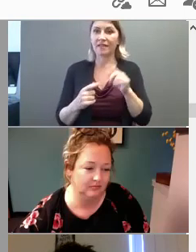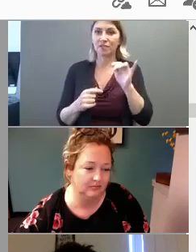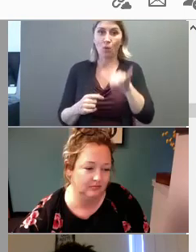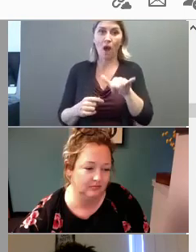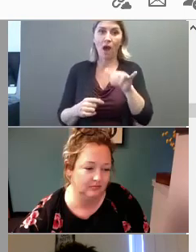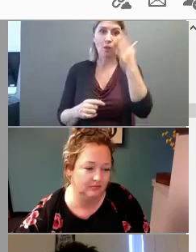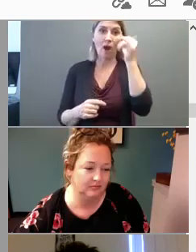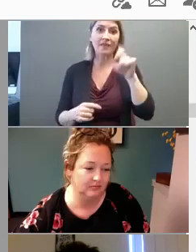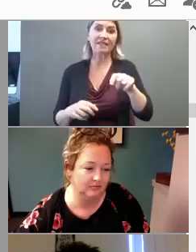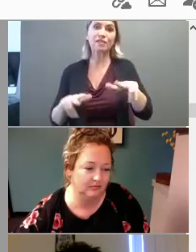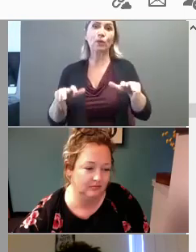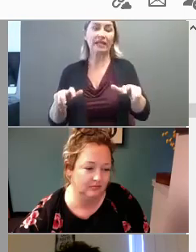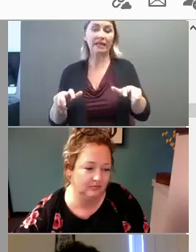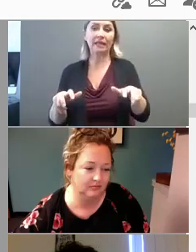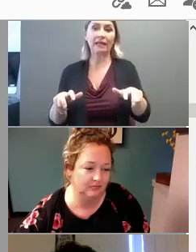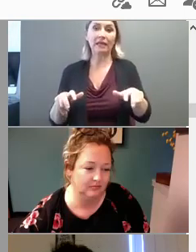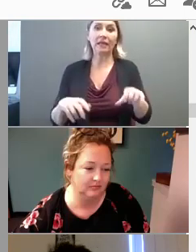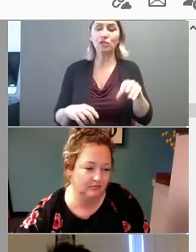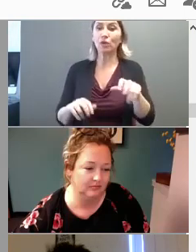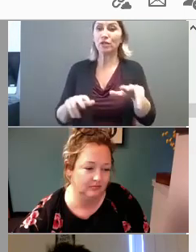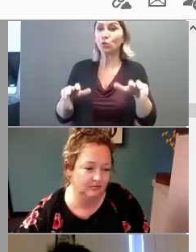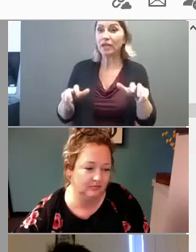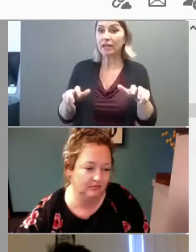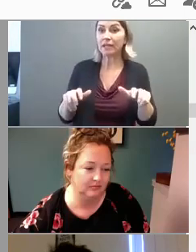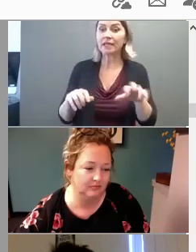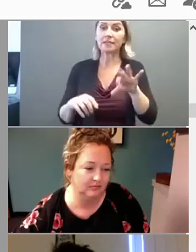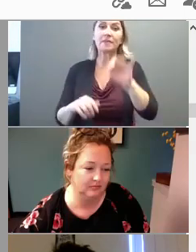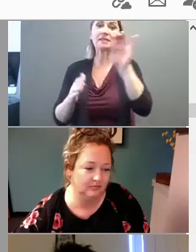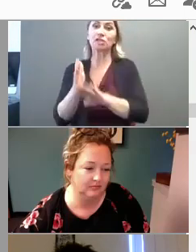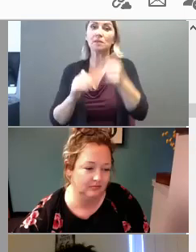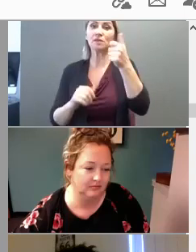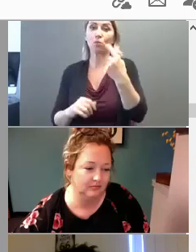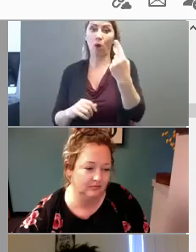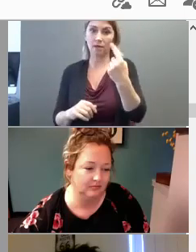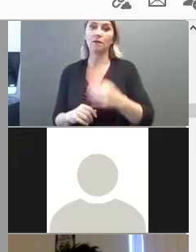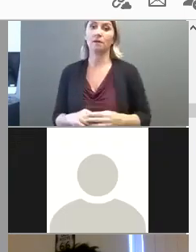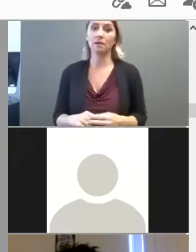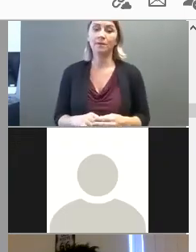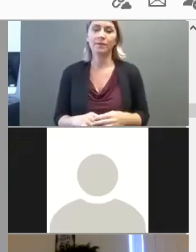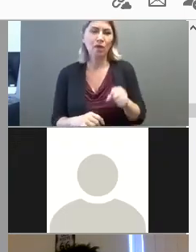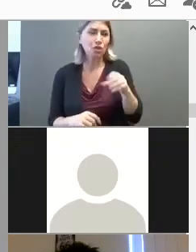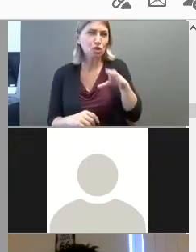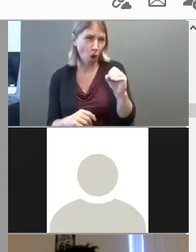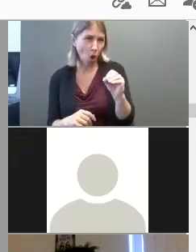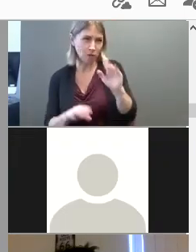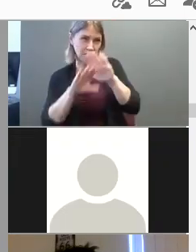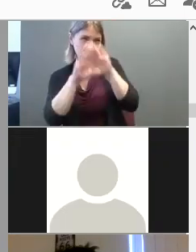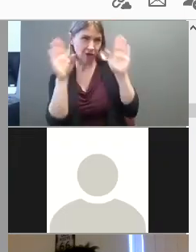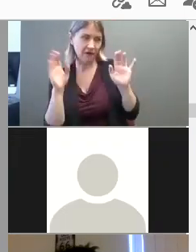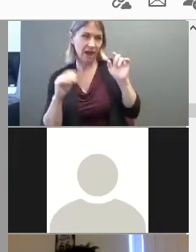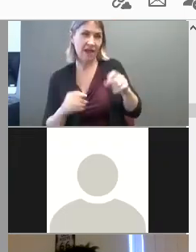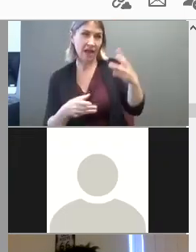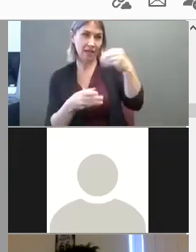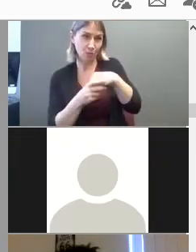a greedy algorithm. But so it is a greedy because it picks the cheapest one that does not produce a cycle. So just to clarify, the input